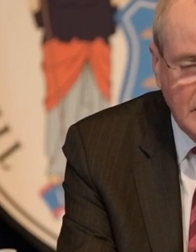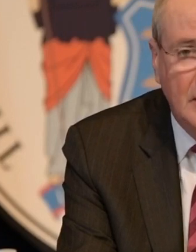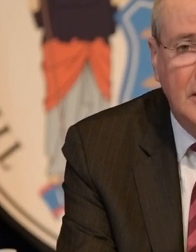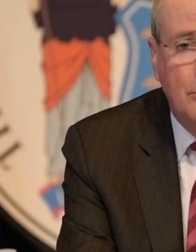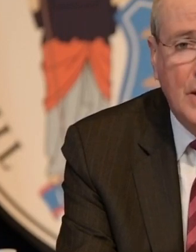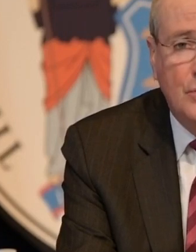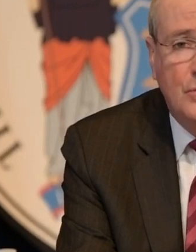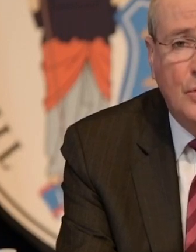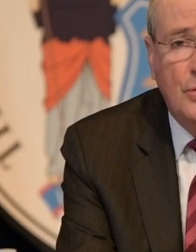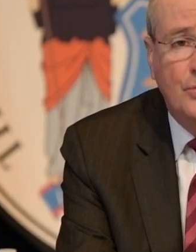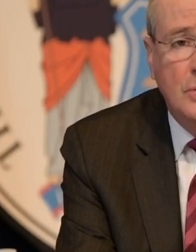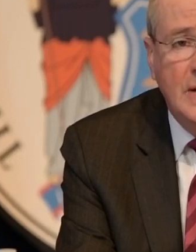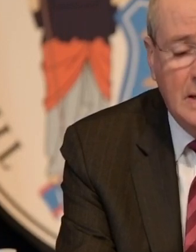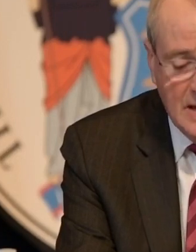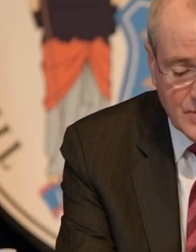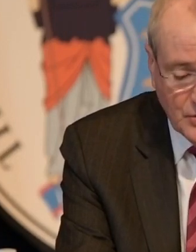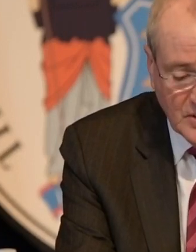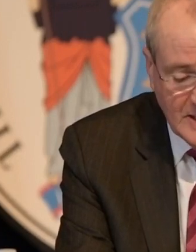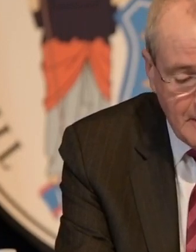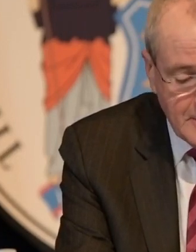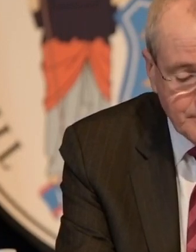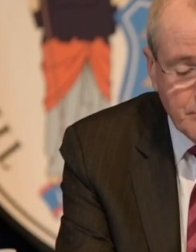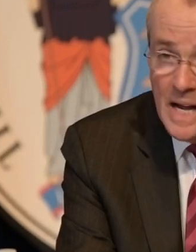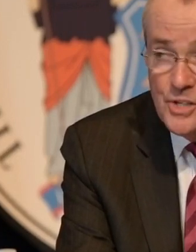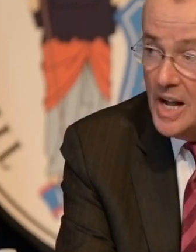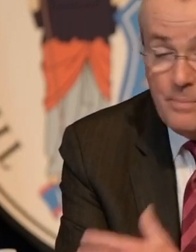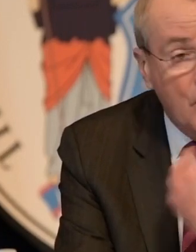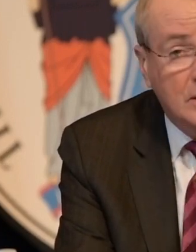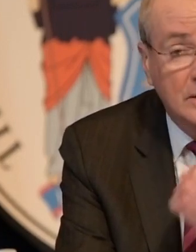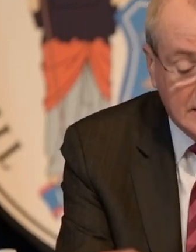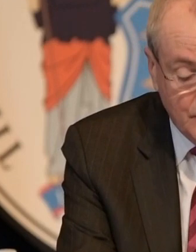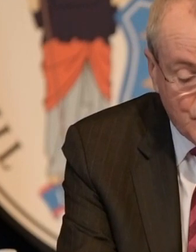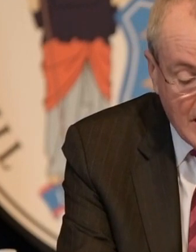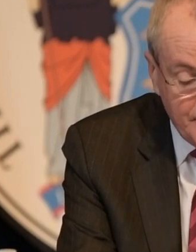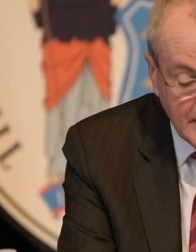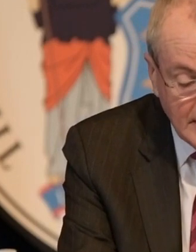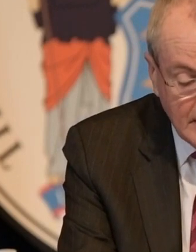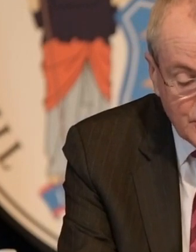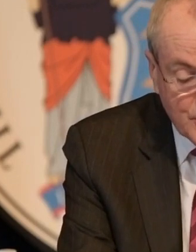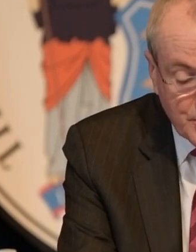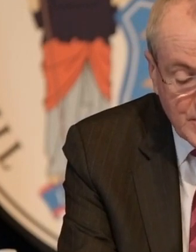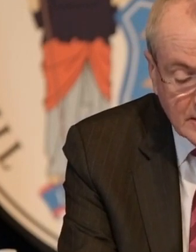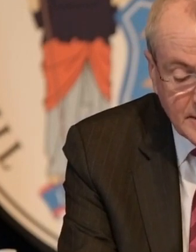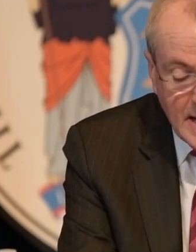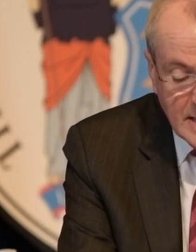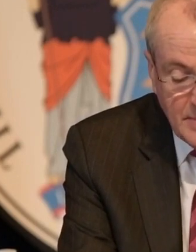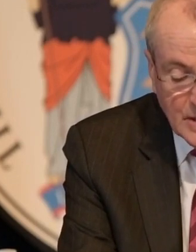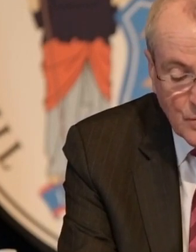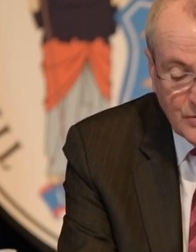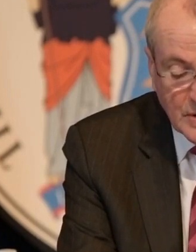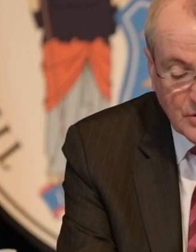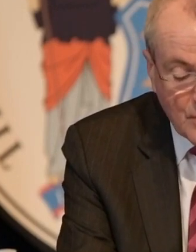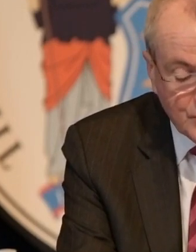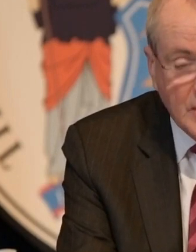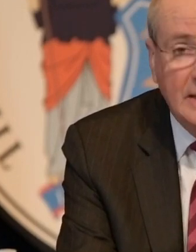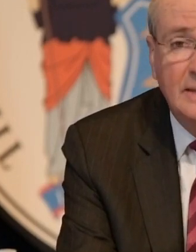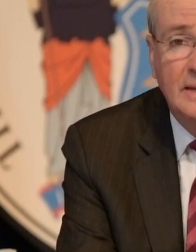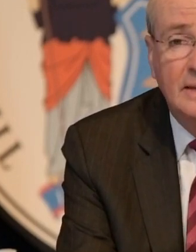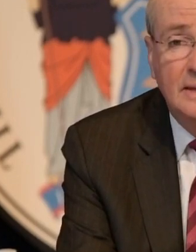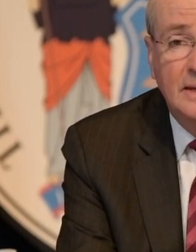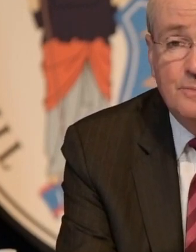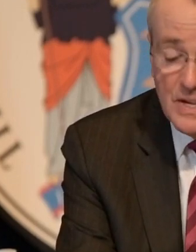4,377 blessed souls who have now left us. My job, our collective job, is to protect the 9 million residents of our